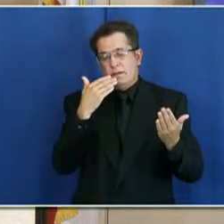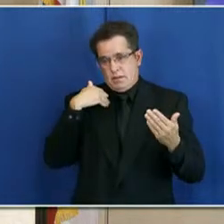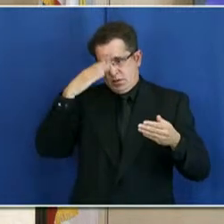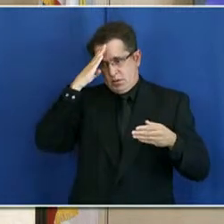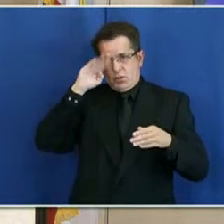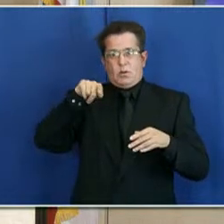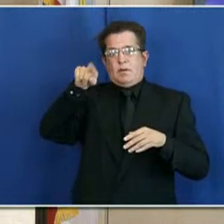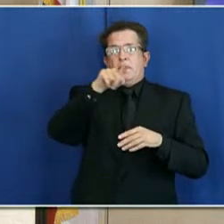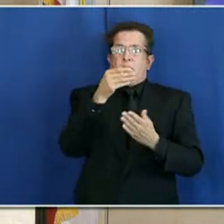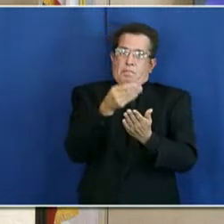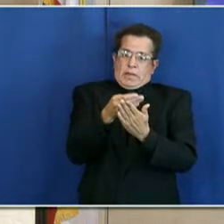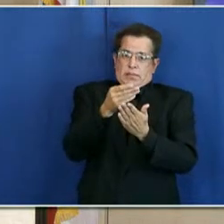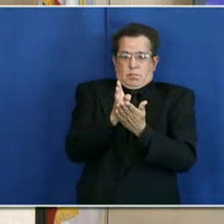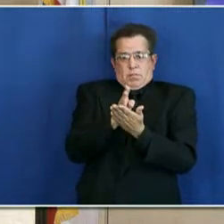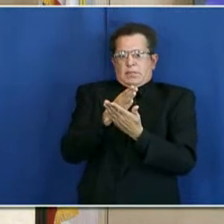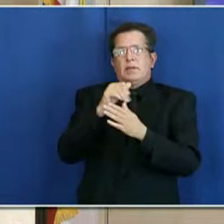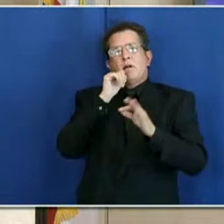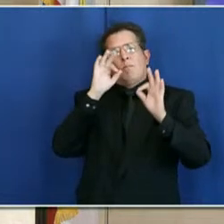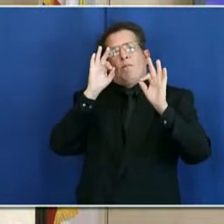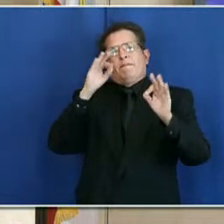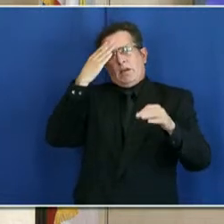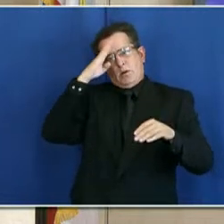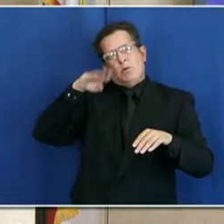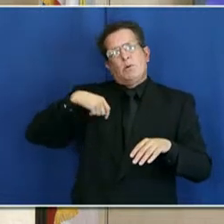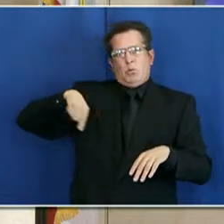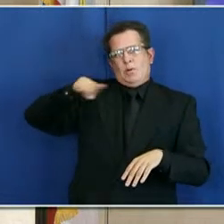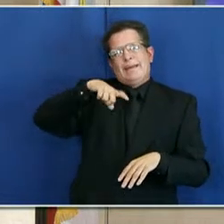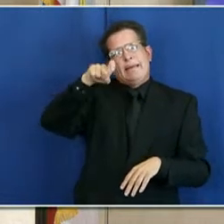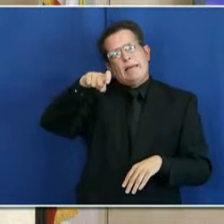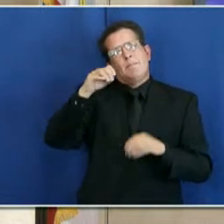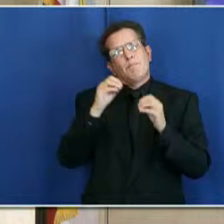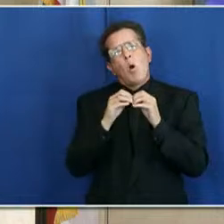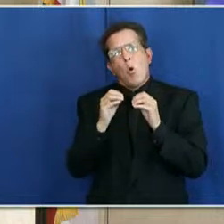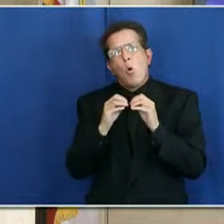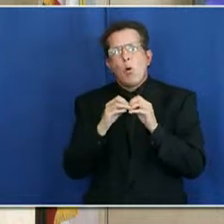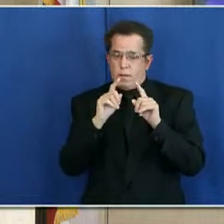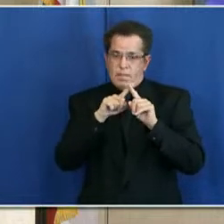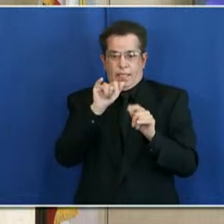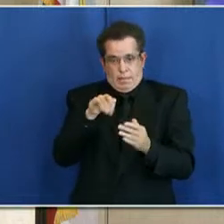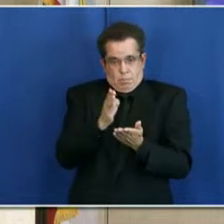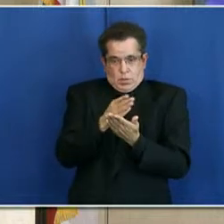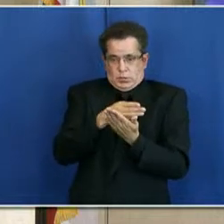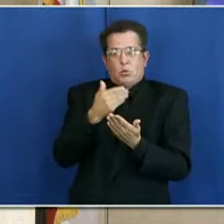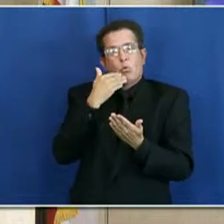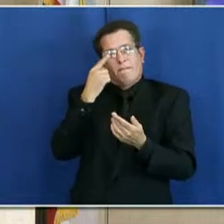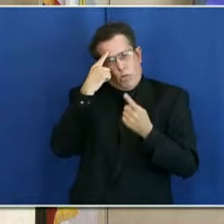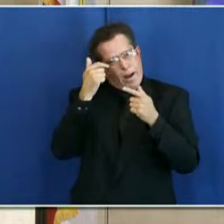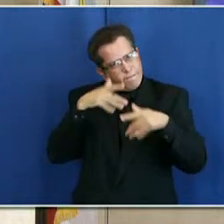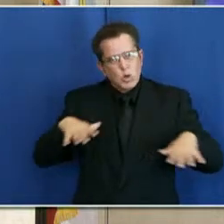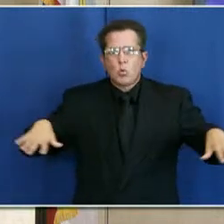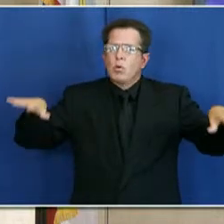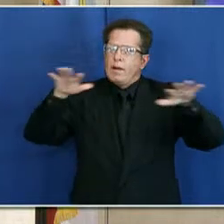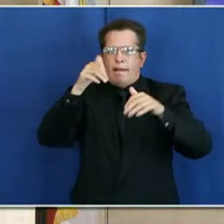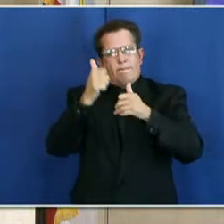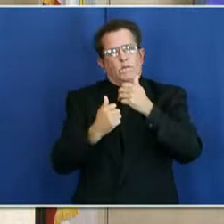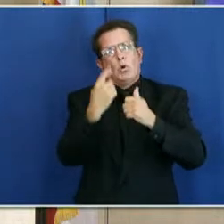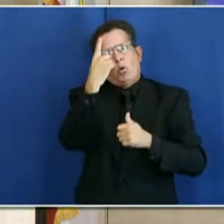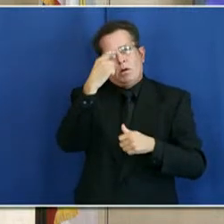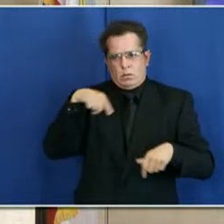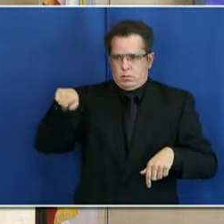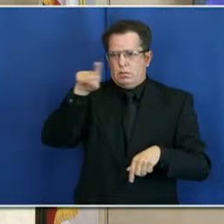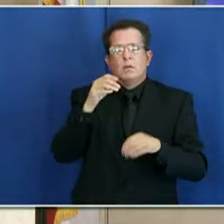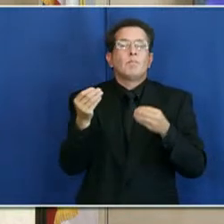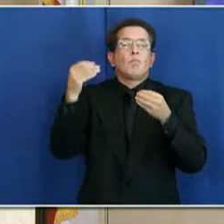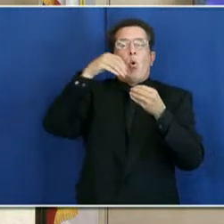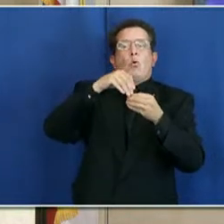is perfect, and we always wish we could do more, but this budget has a lot for everyone. It will allow the county to do more testing